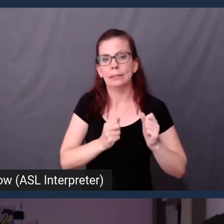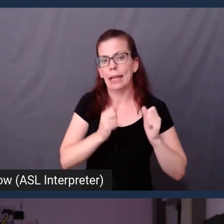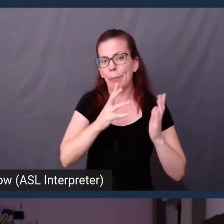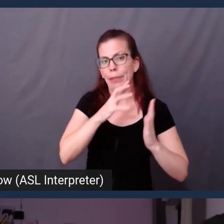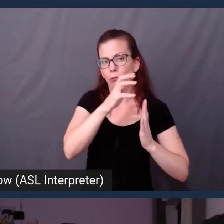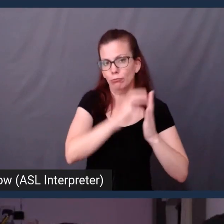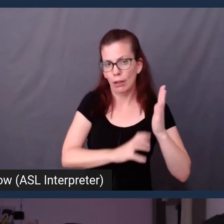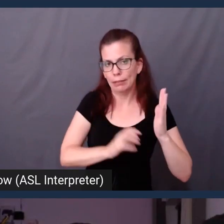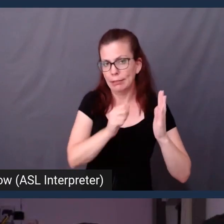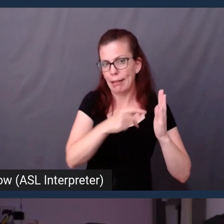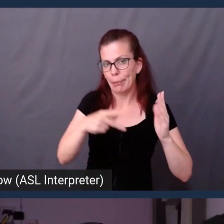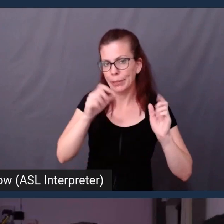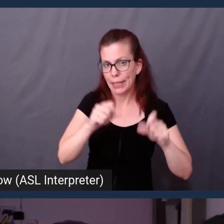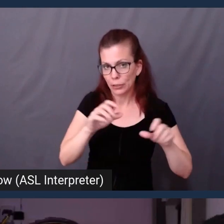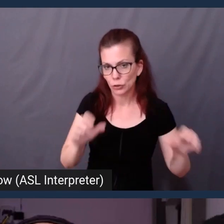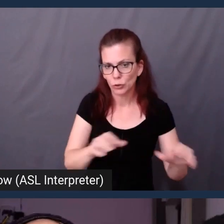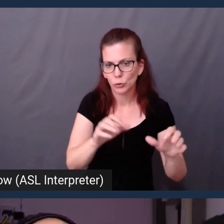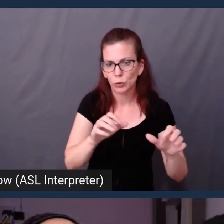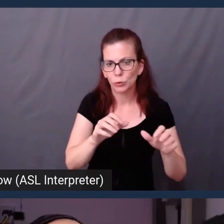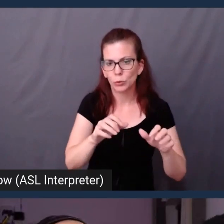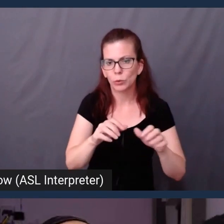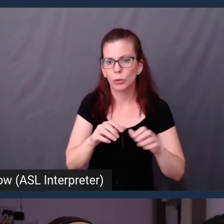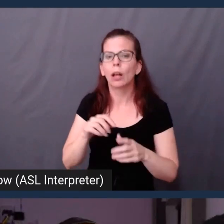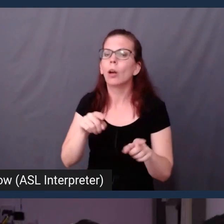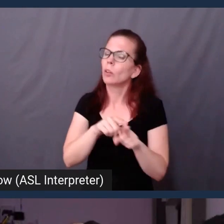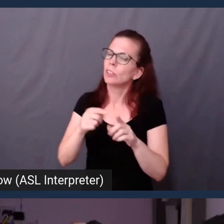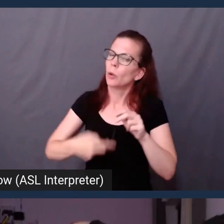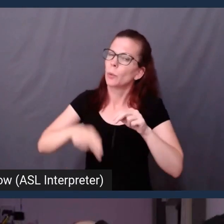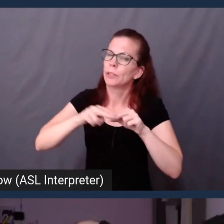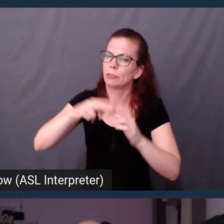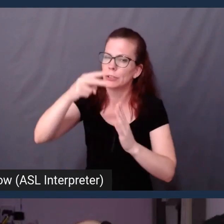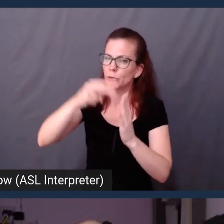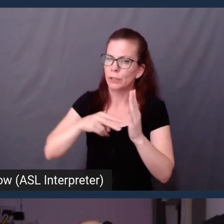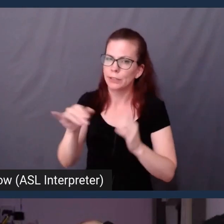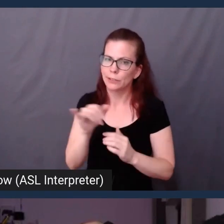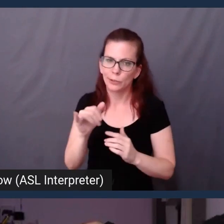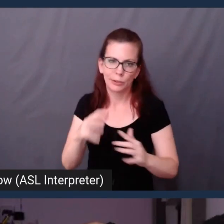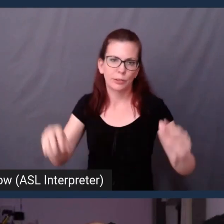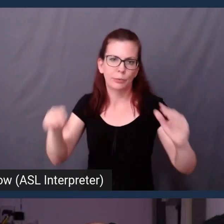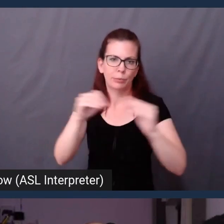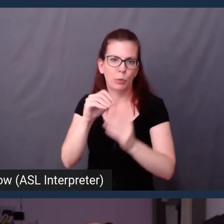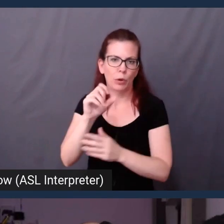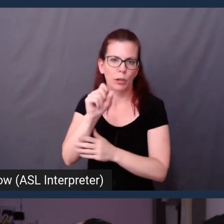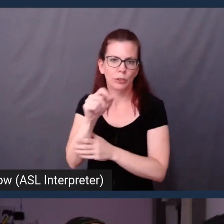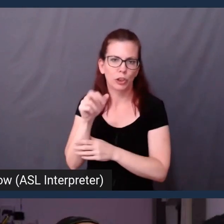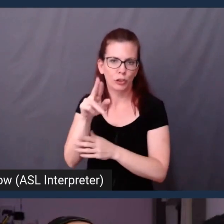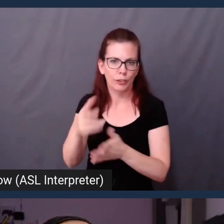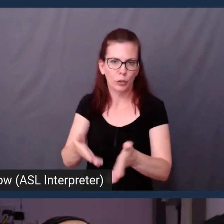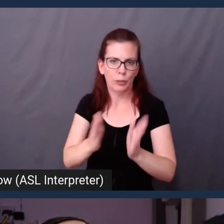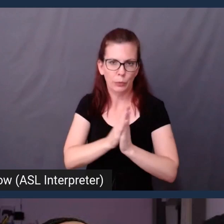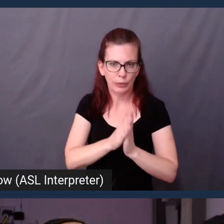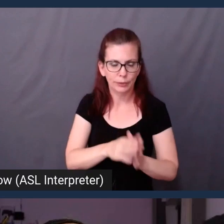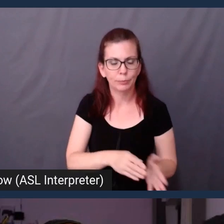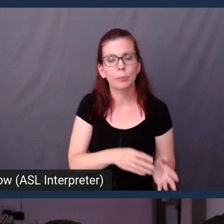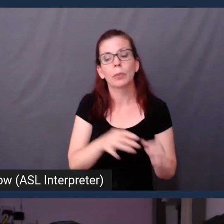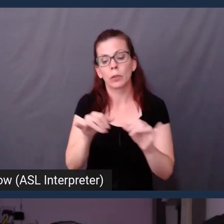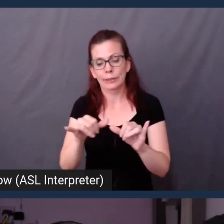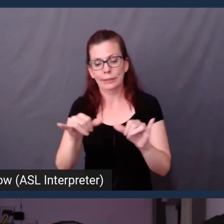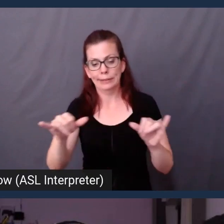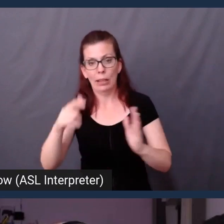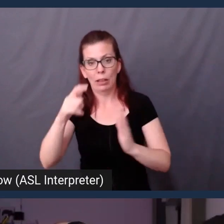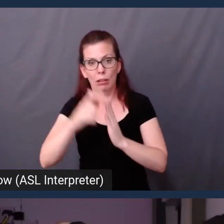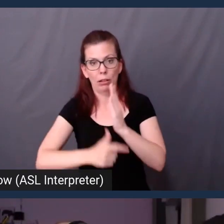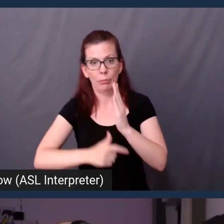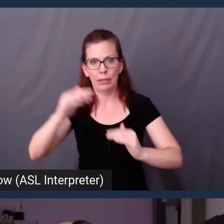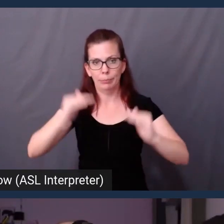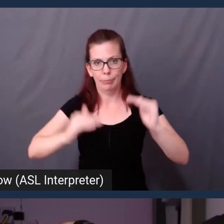applications can do. It will increase number of reads as well because there is more server requests. When we scale out, we'll automatically rebalance the